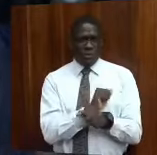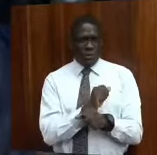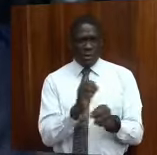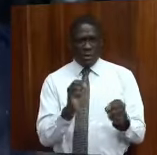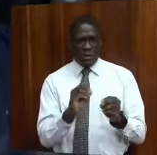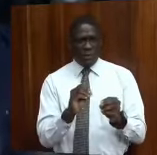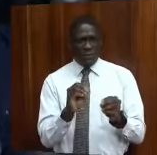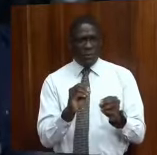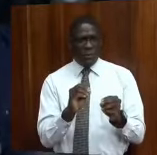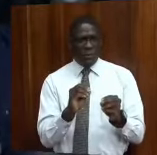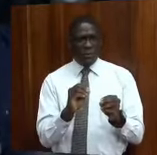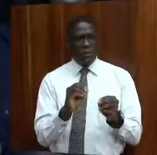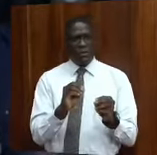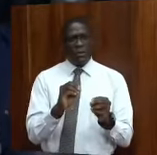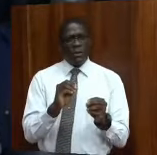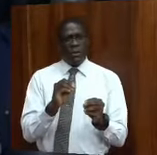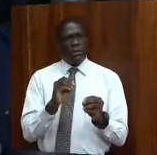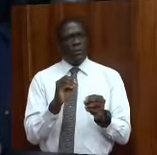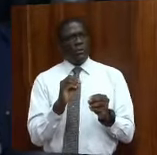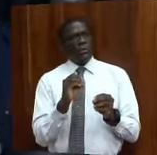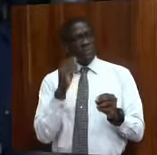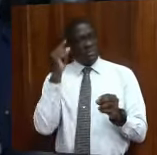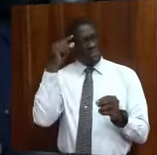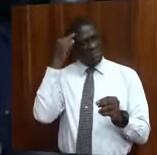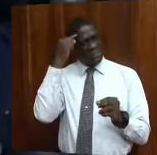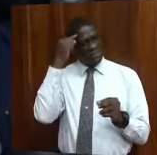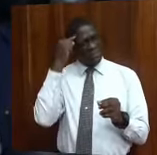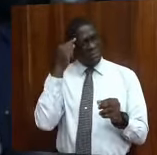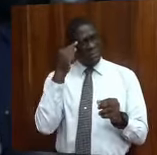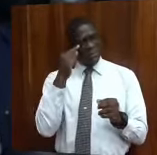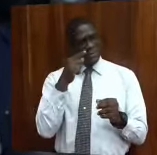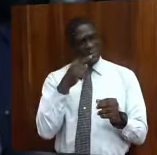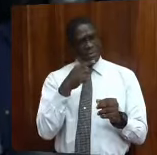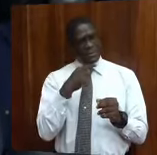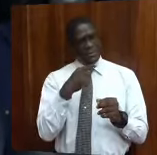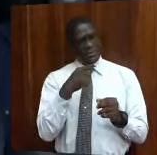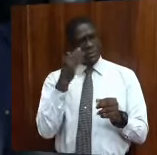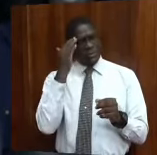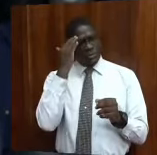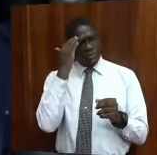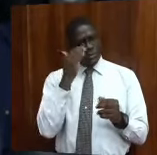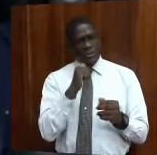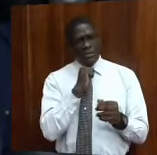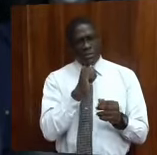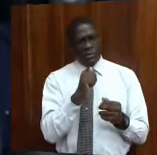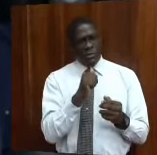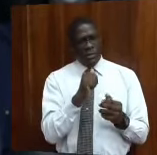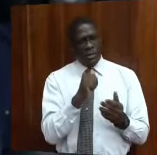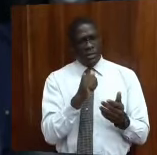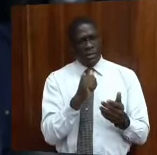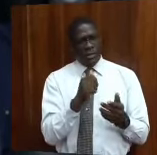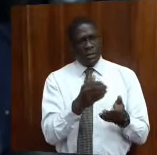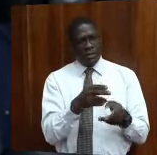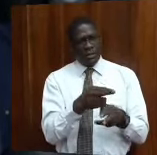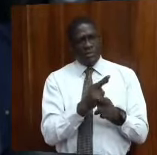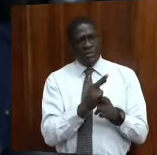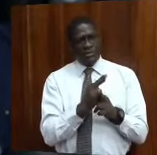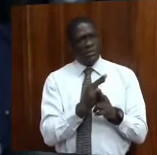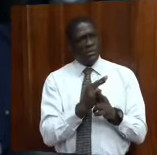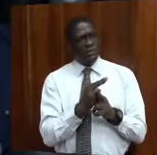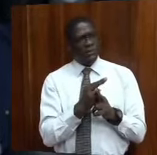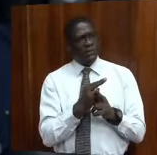living. My government therefore has decided to make a one-off payment of $500 to all